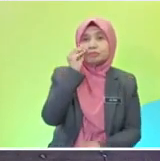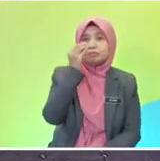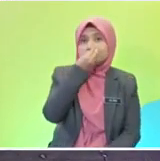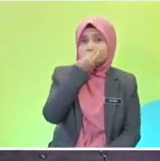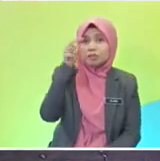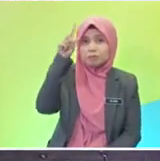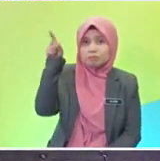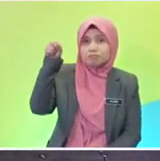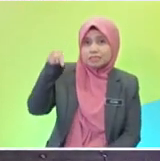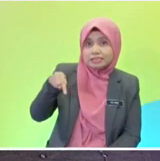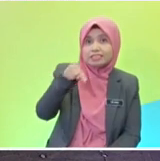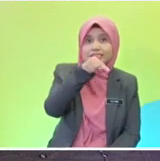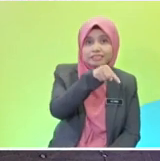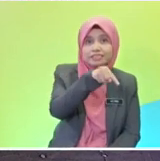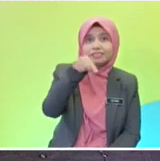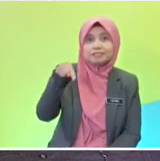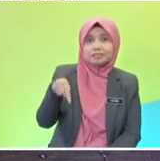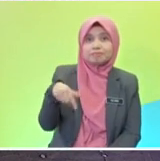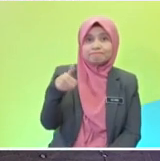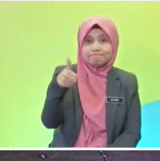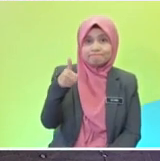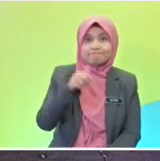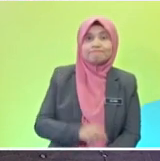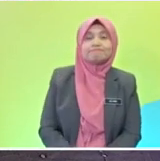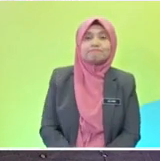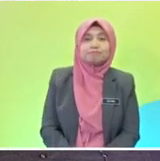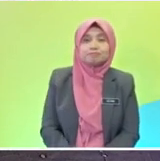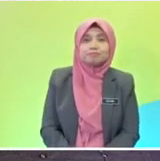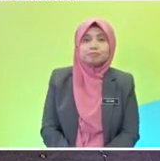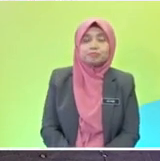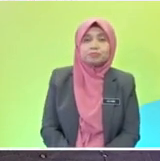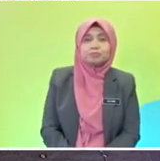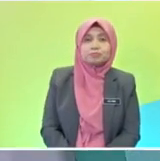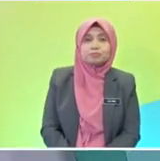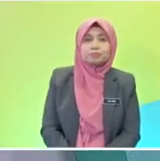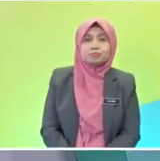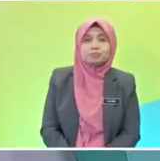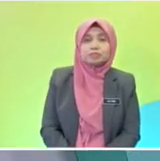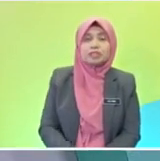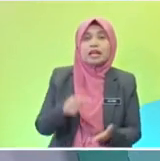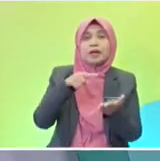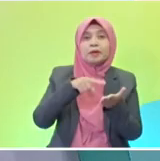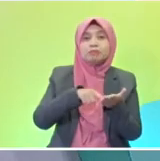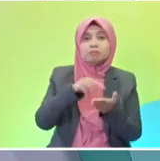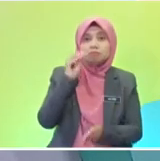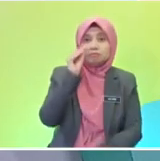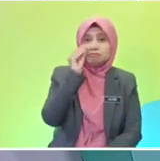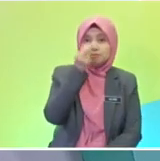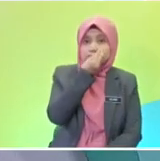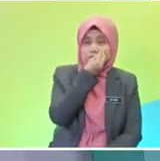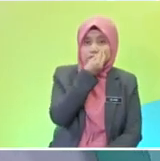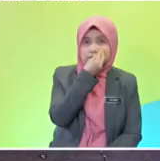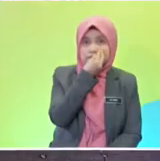nice as well. Yeah. Mm-hmm. Okay. Here is the orchids.